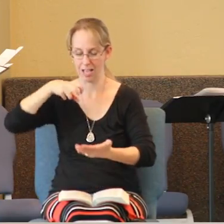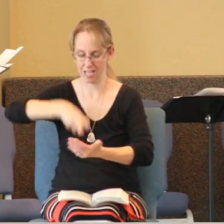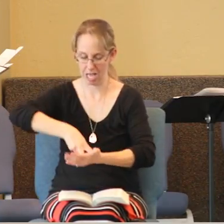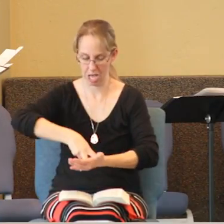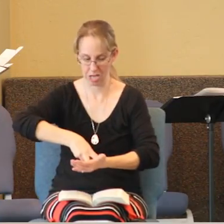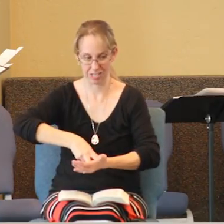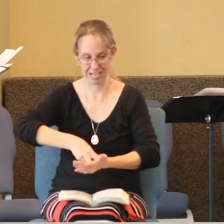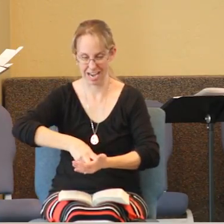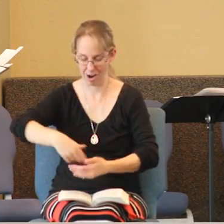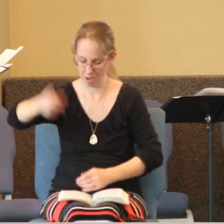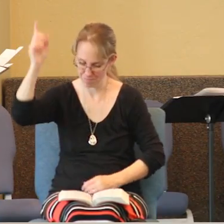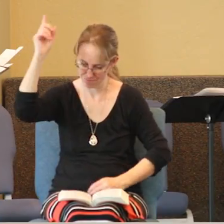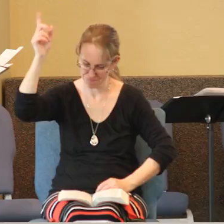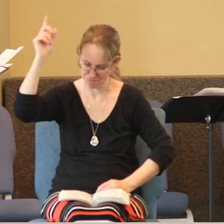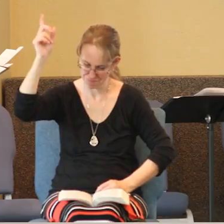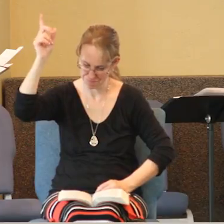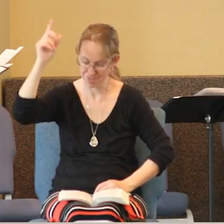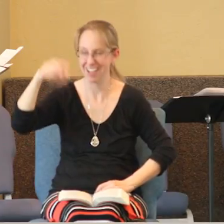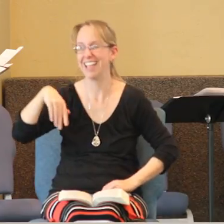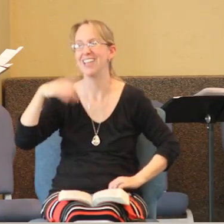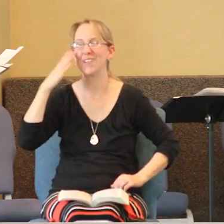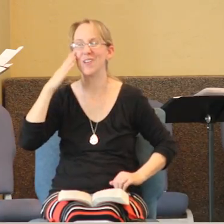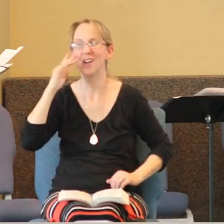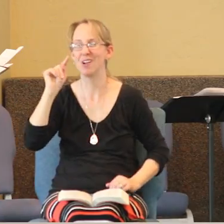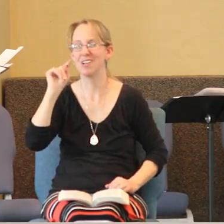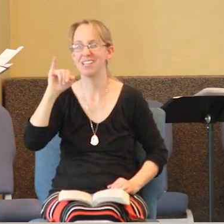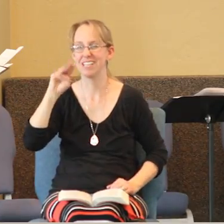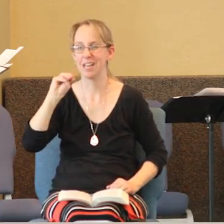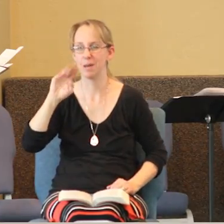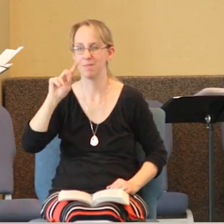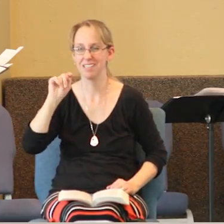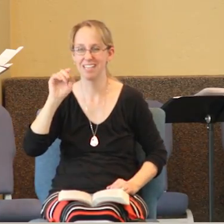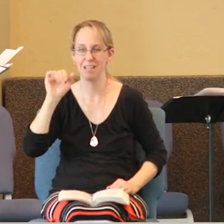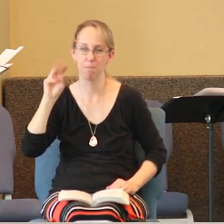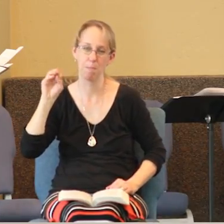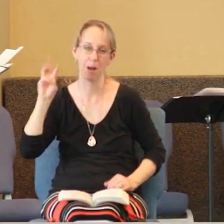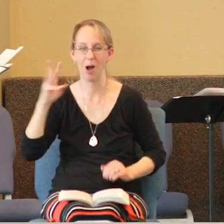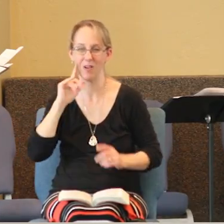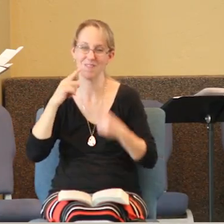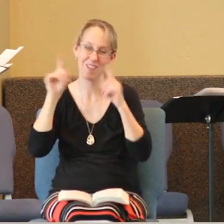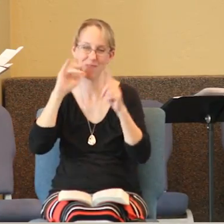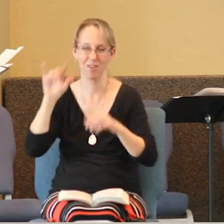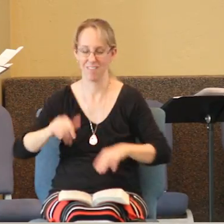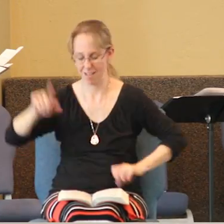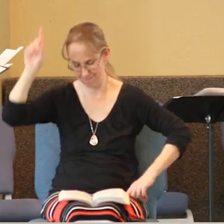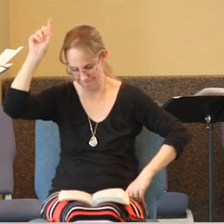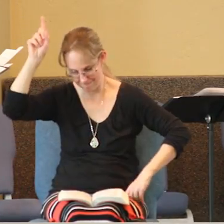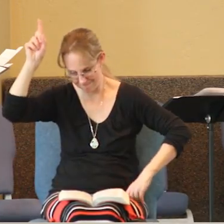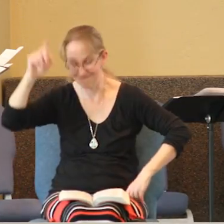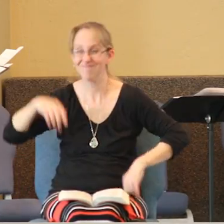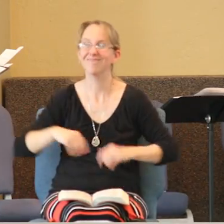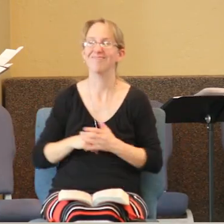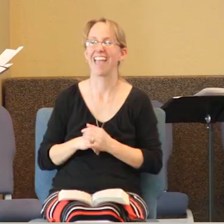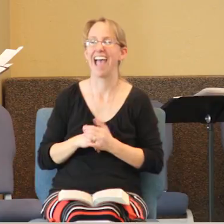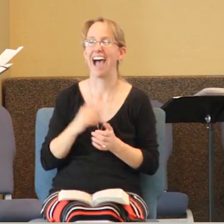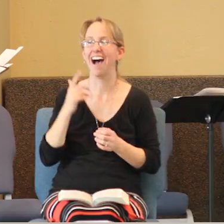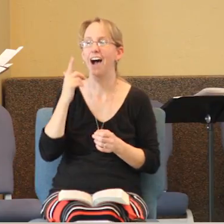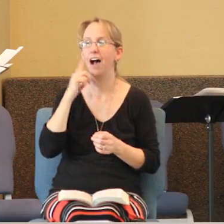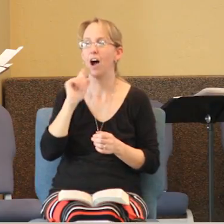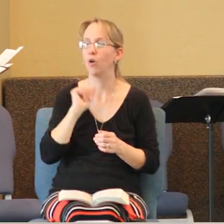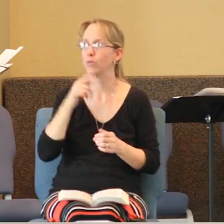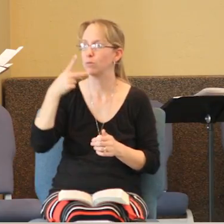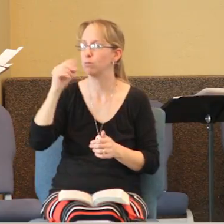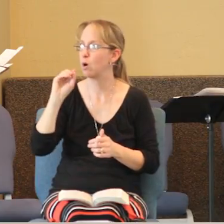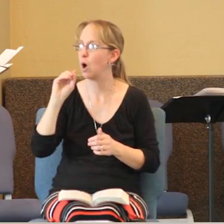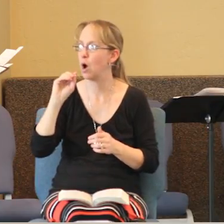you know, they'll point. Tim Tebow was famous for that now. But a lot of pro athletes, and I just,